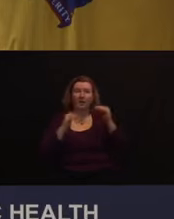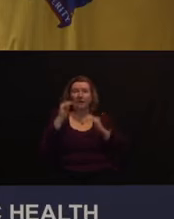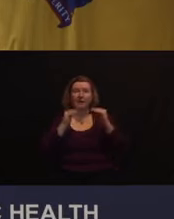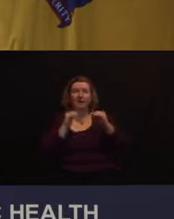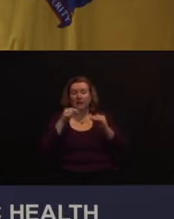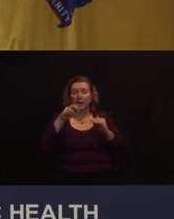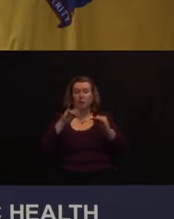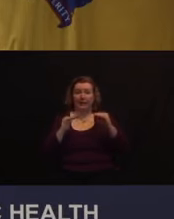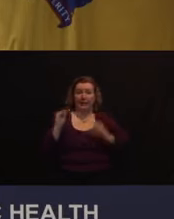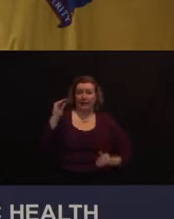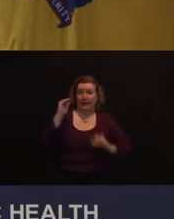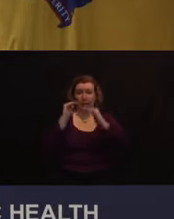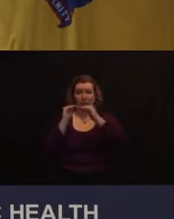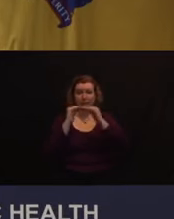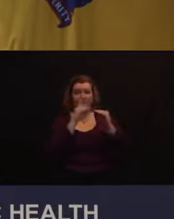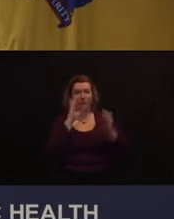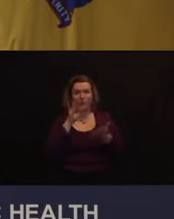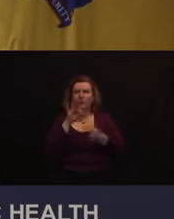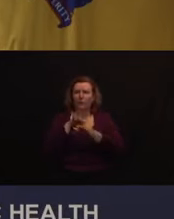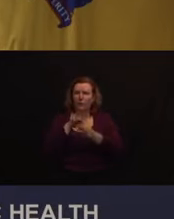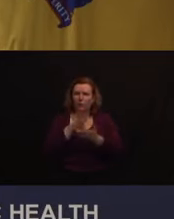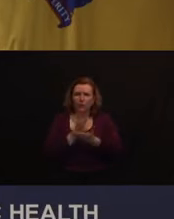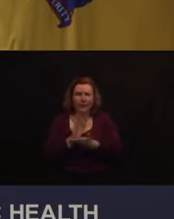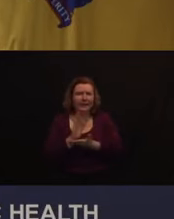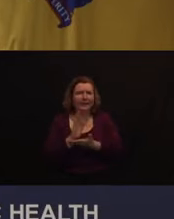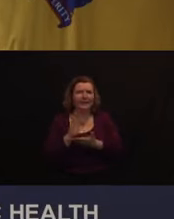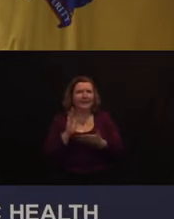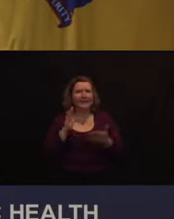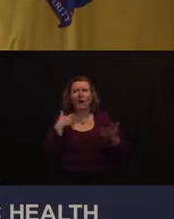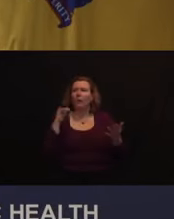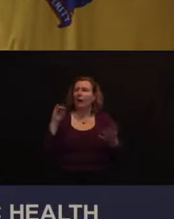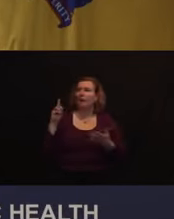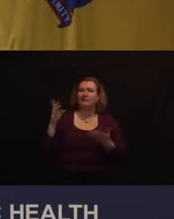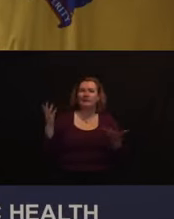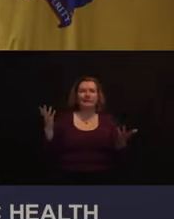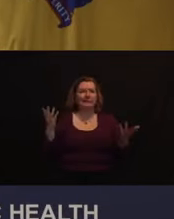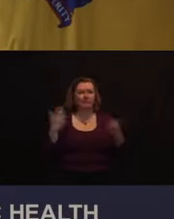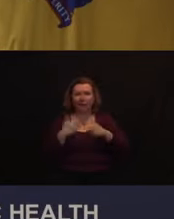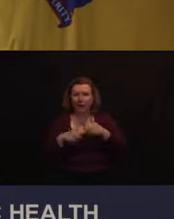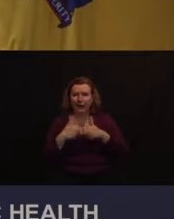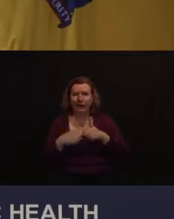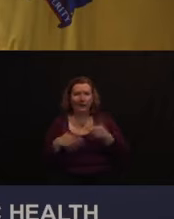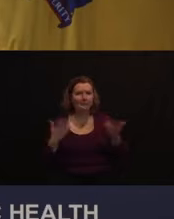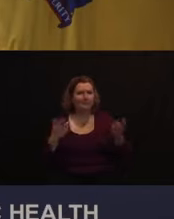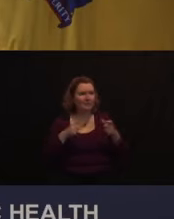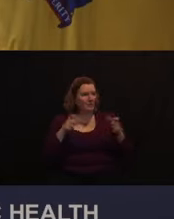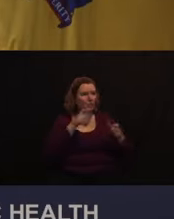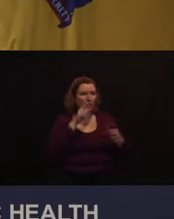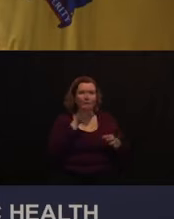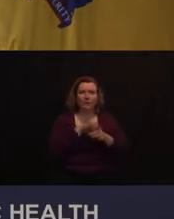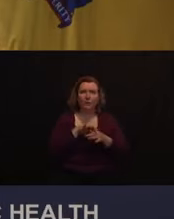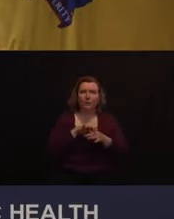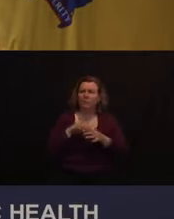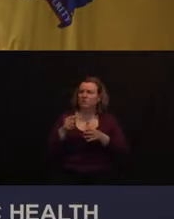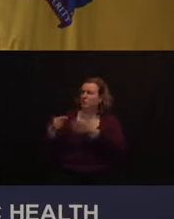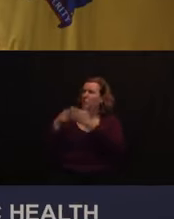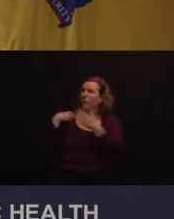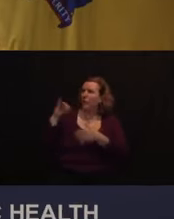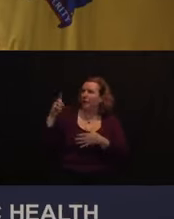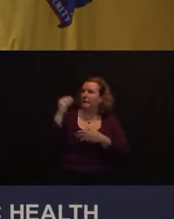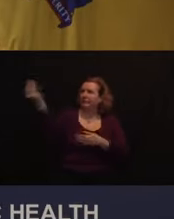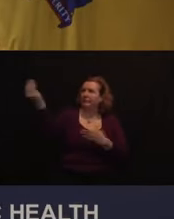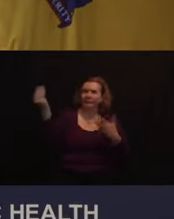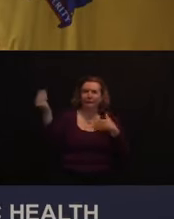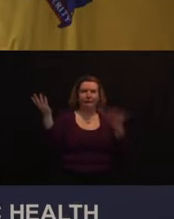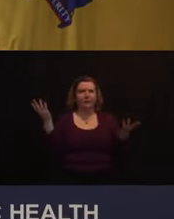rights. What's wrong with IDs? Well, you have historically, and I think in the here and now, an underrepresentation of